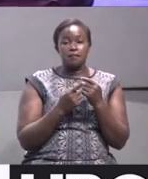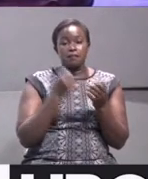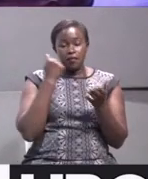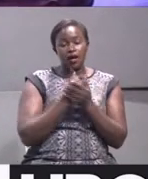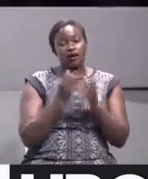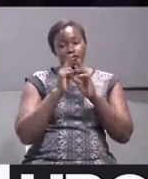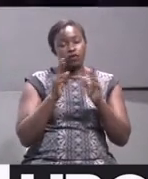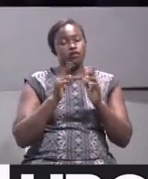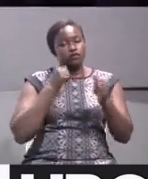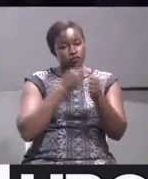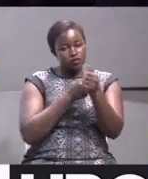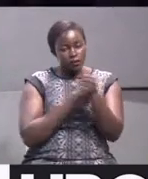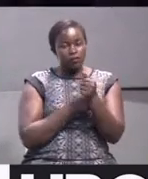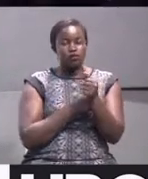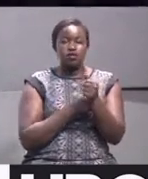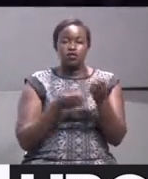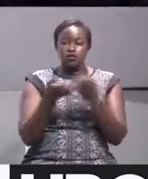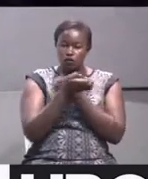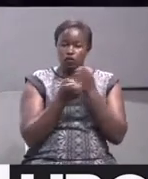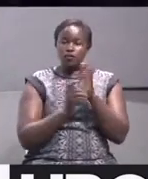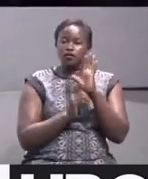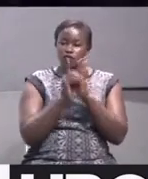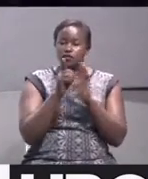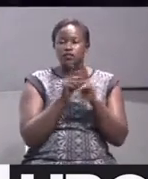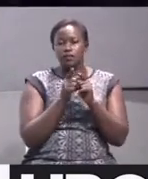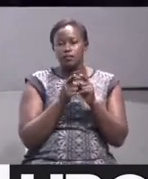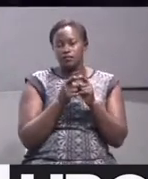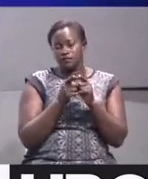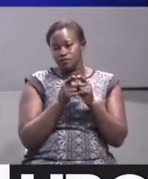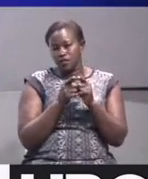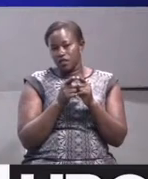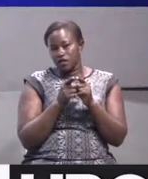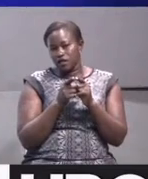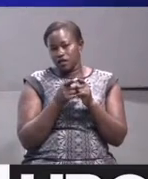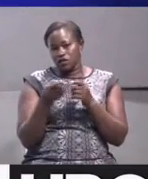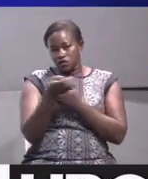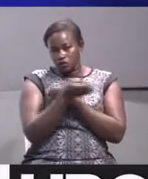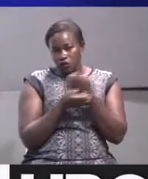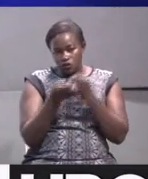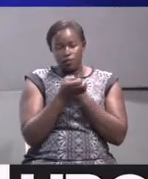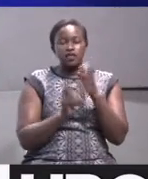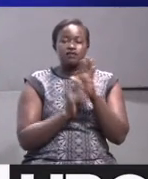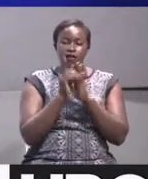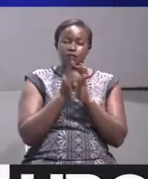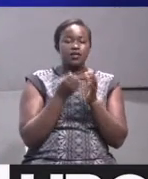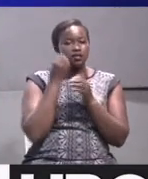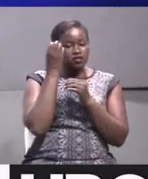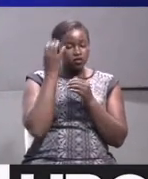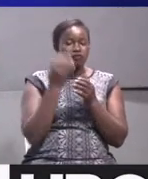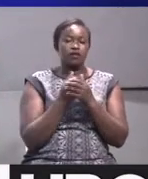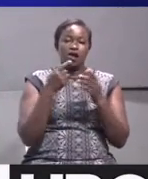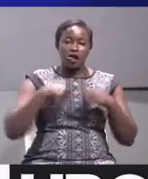economic growth and development initiatives within Uganda. We have made